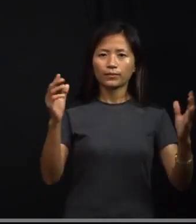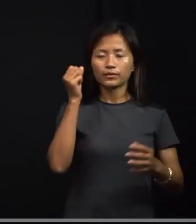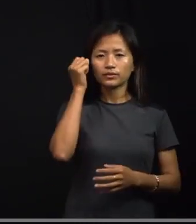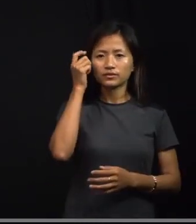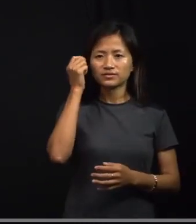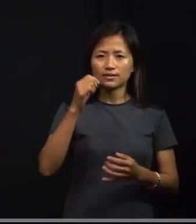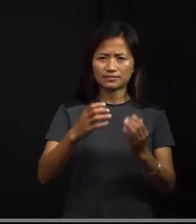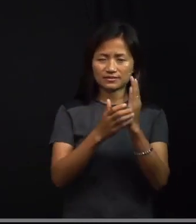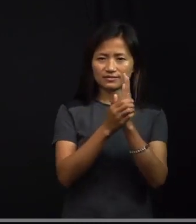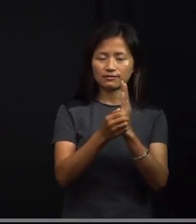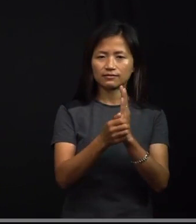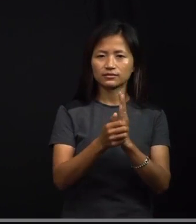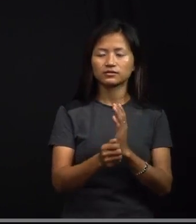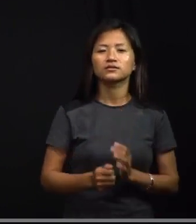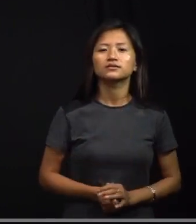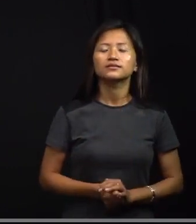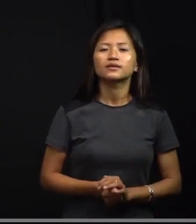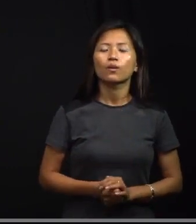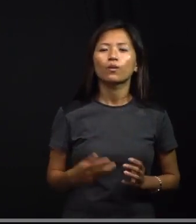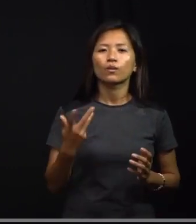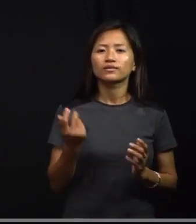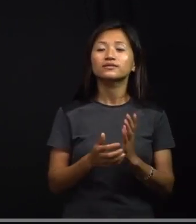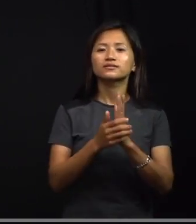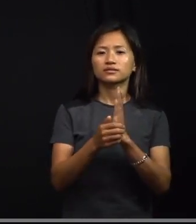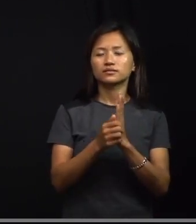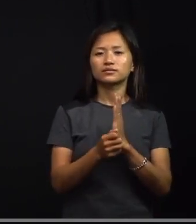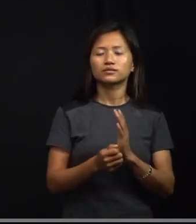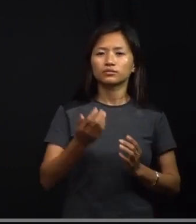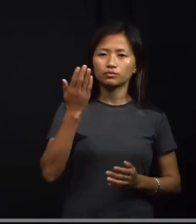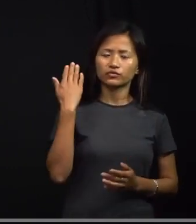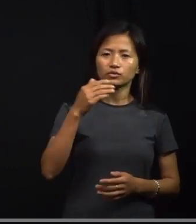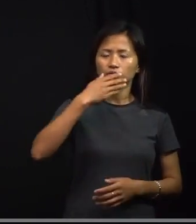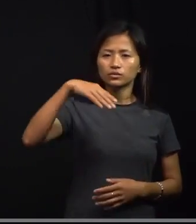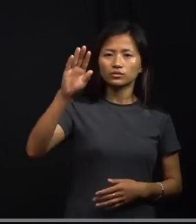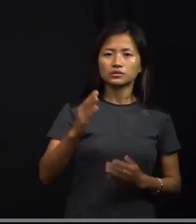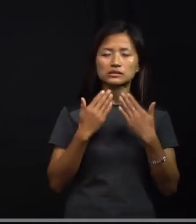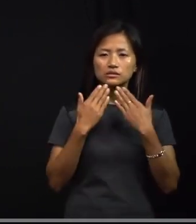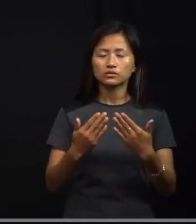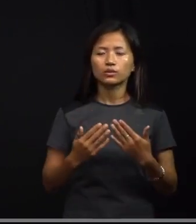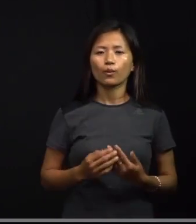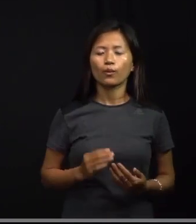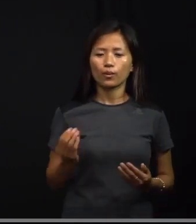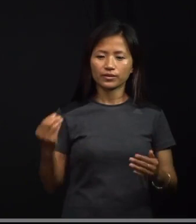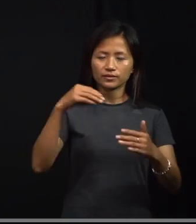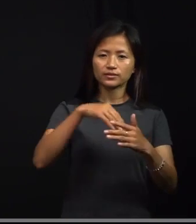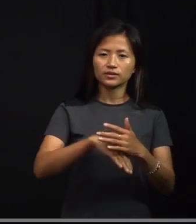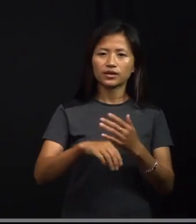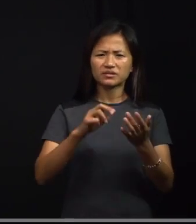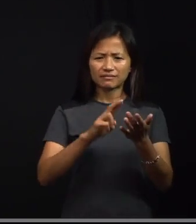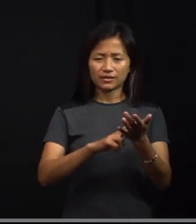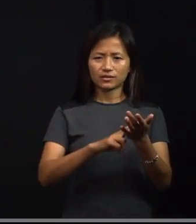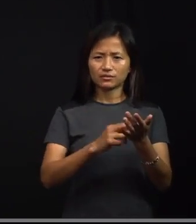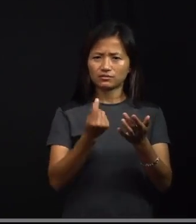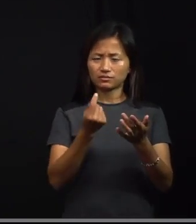some skills. So what are skills? Before you go to school, or when you enter nursery